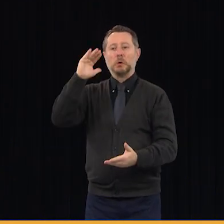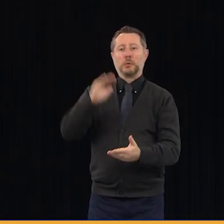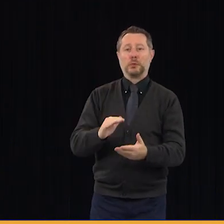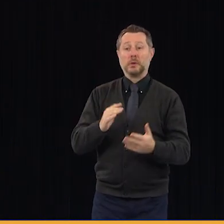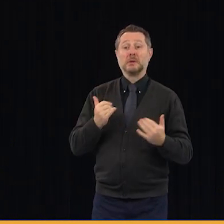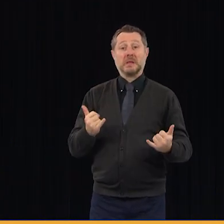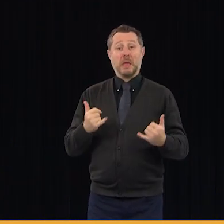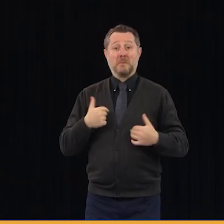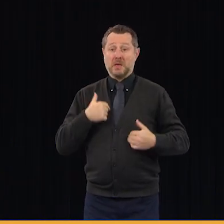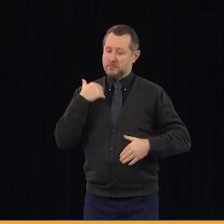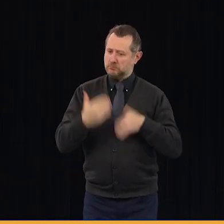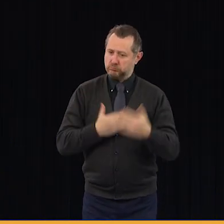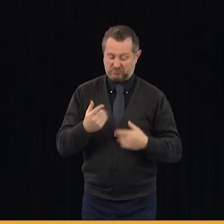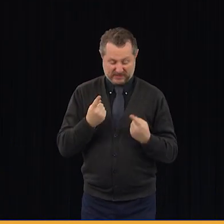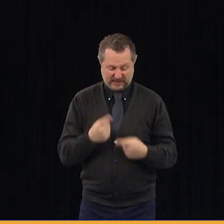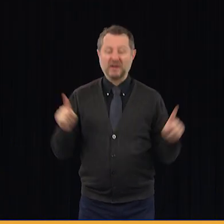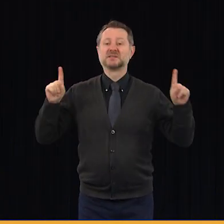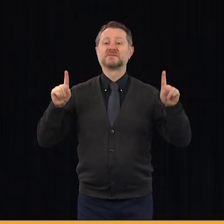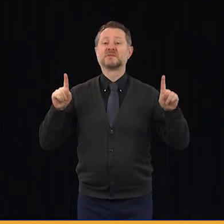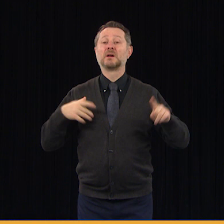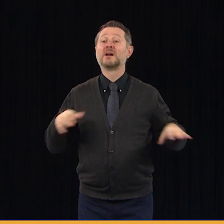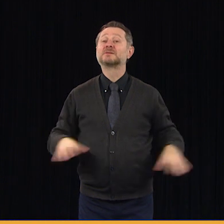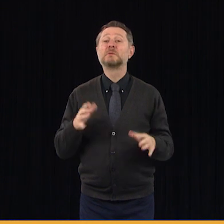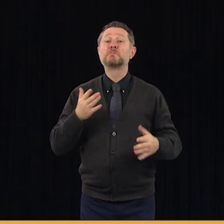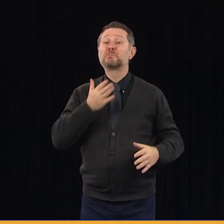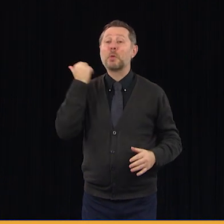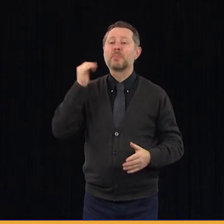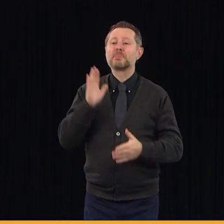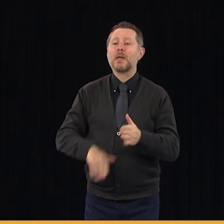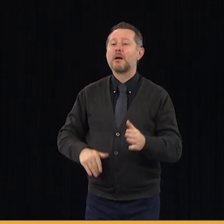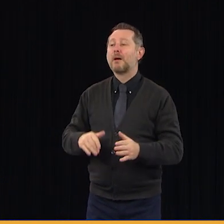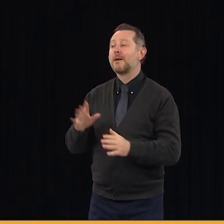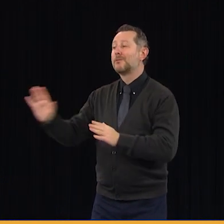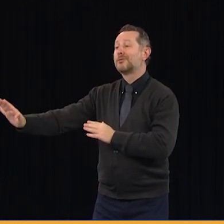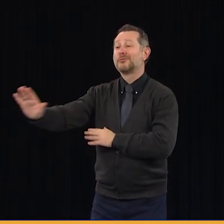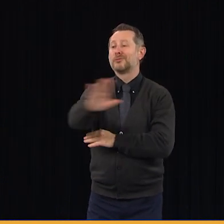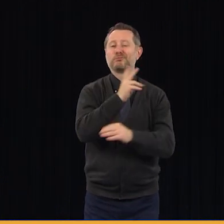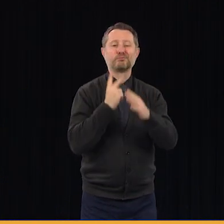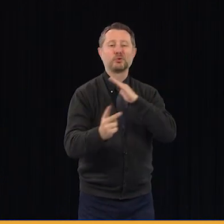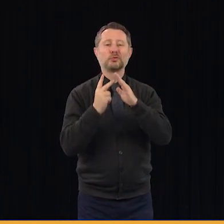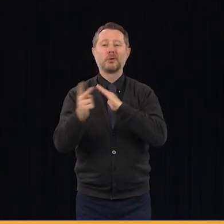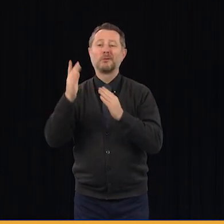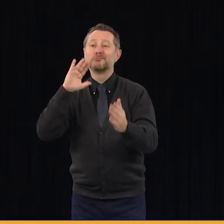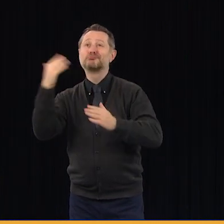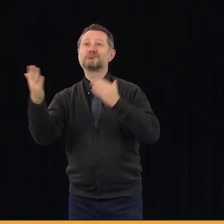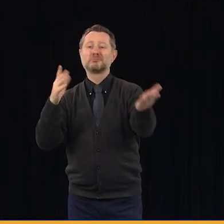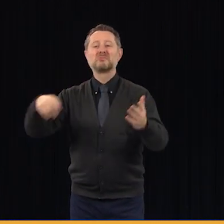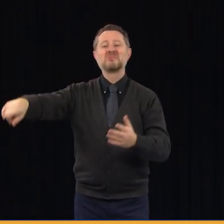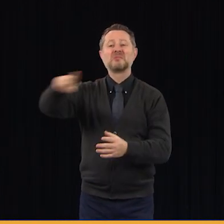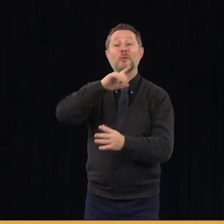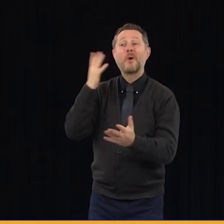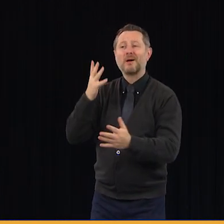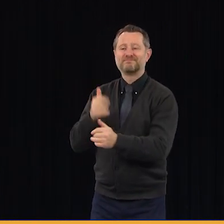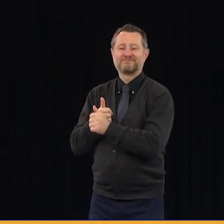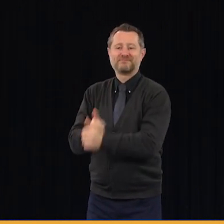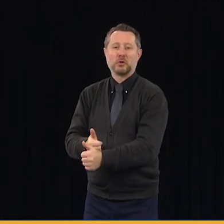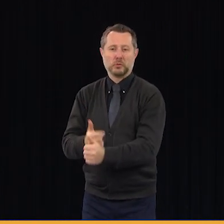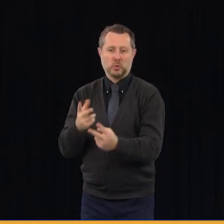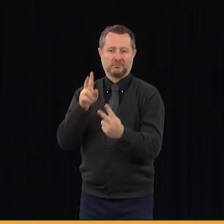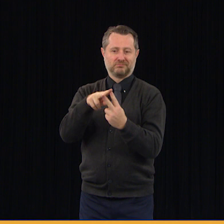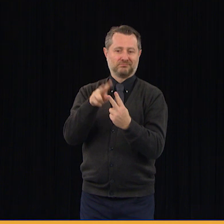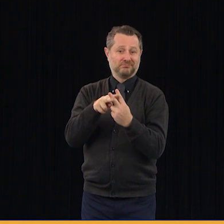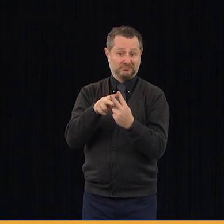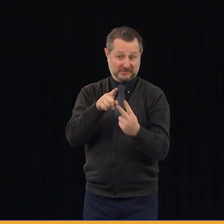They're working better than anyone projected they would work. That's because people are complying with them. You know, there are always two questions. Can you enact